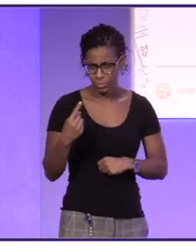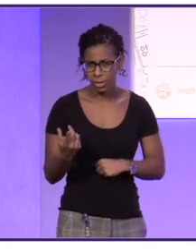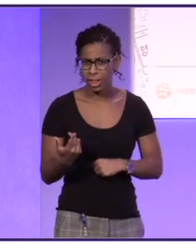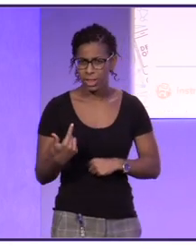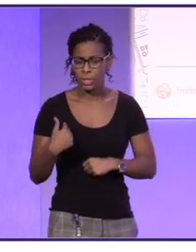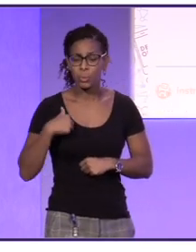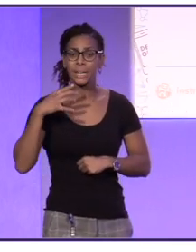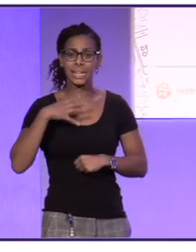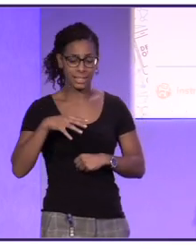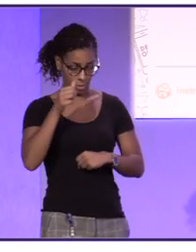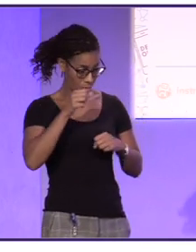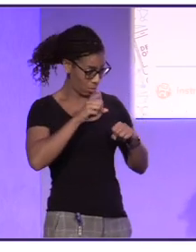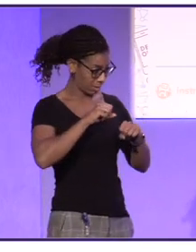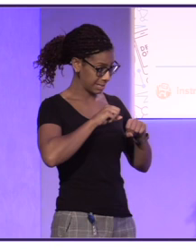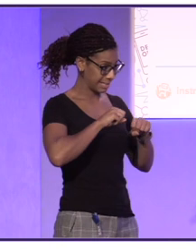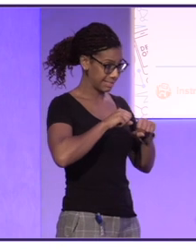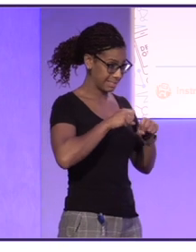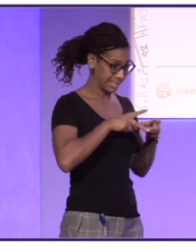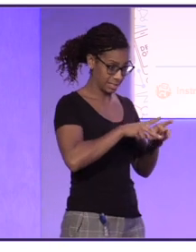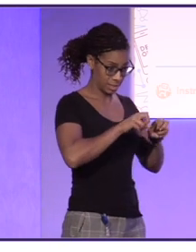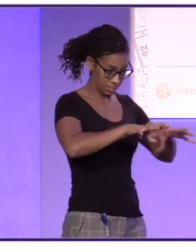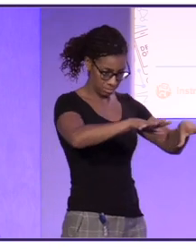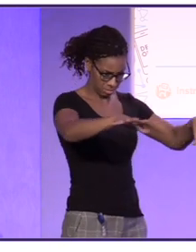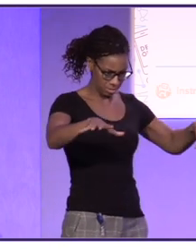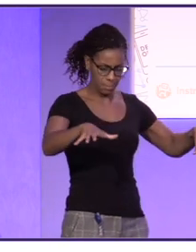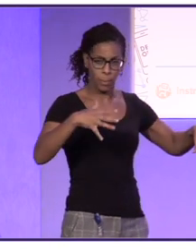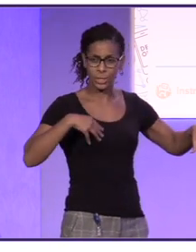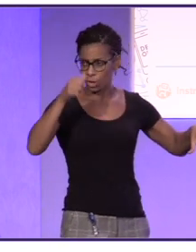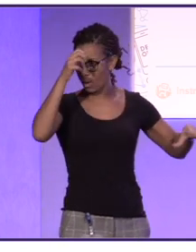to support these systems too.